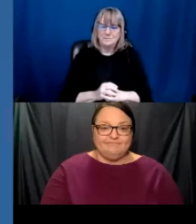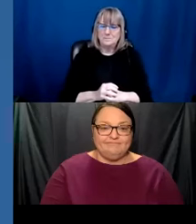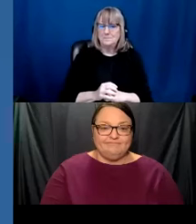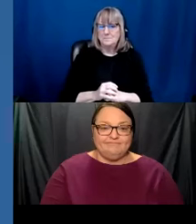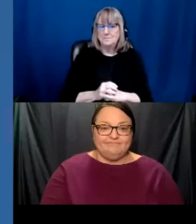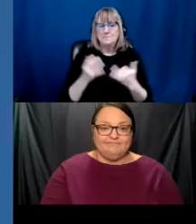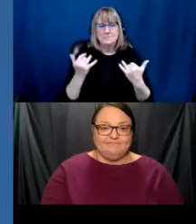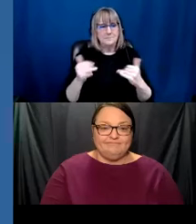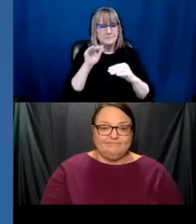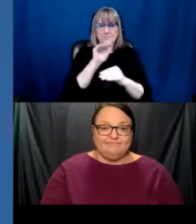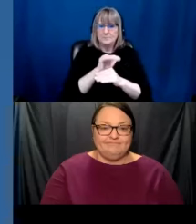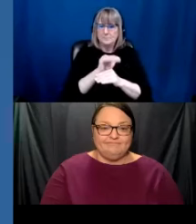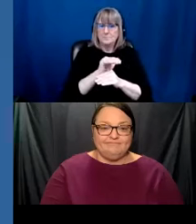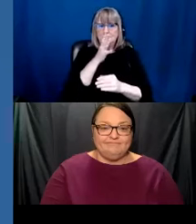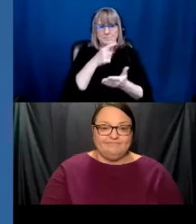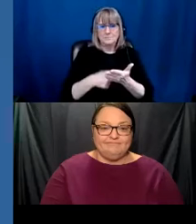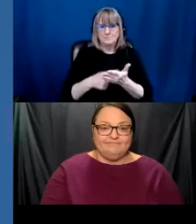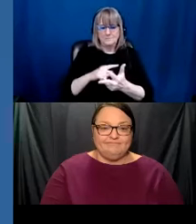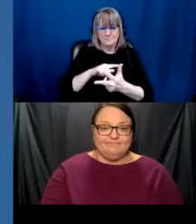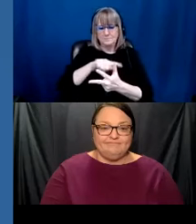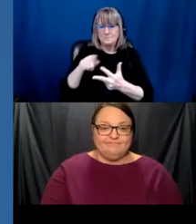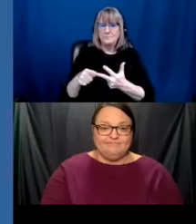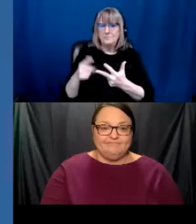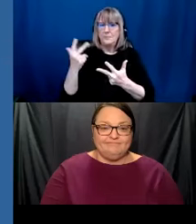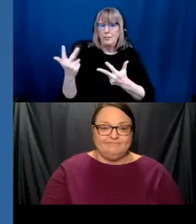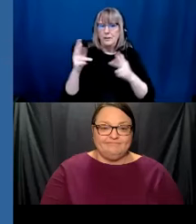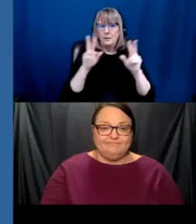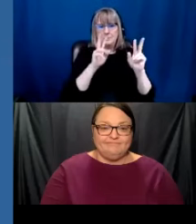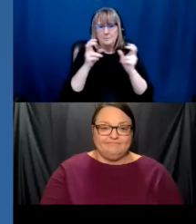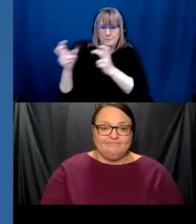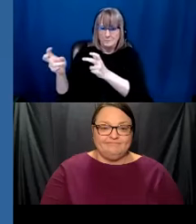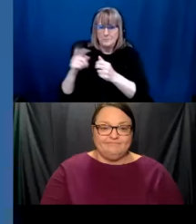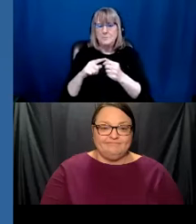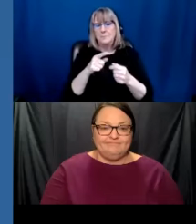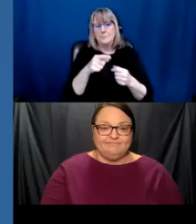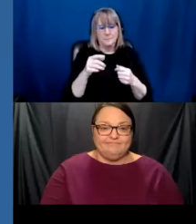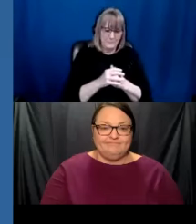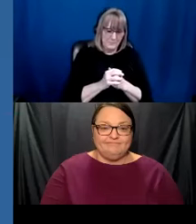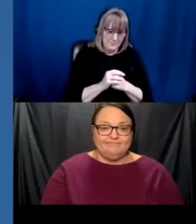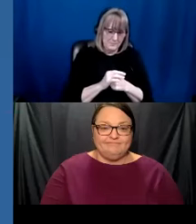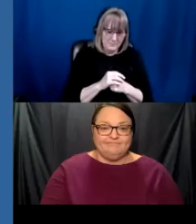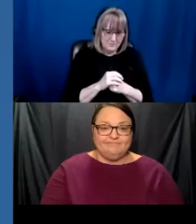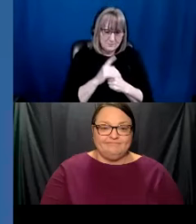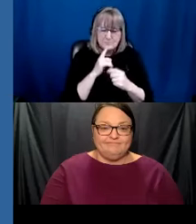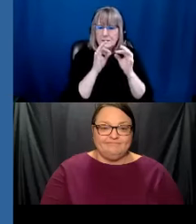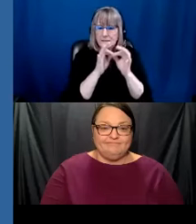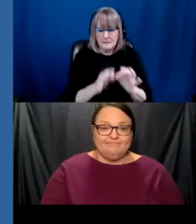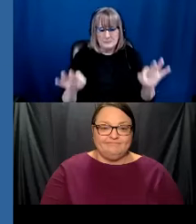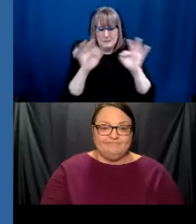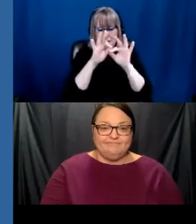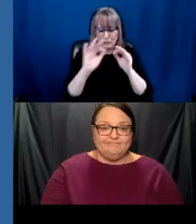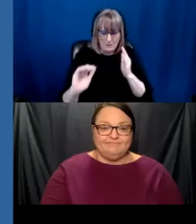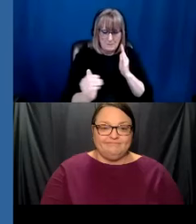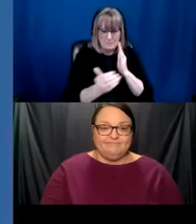And tonight we're here to talk about 3 topics. These are a substantial amendment to the 2019 Consolidated